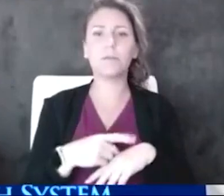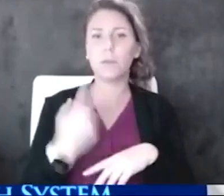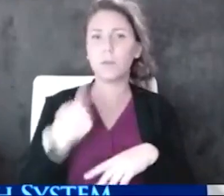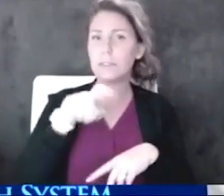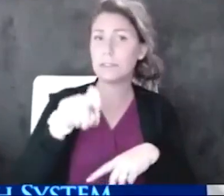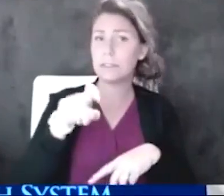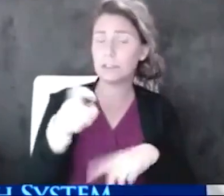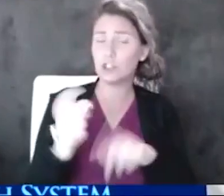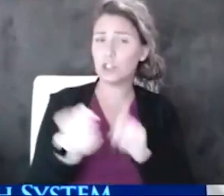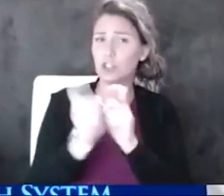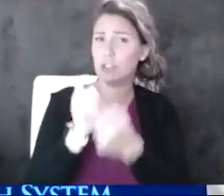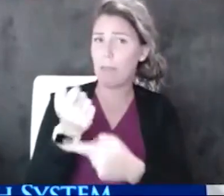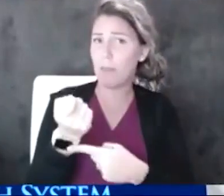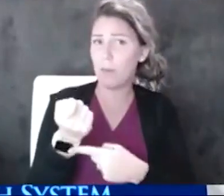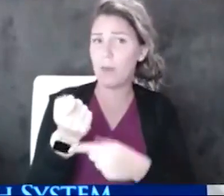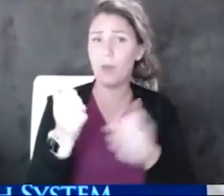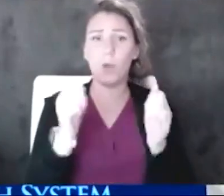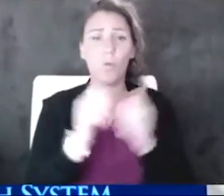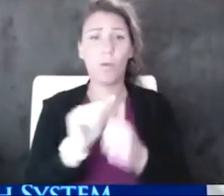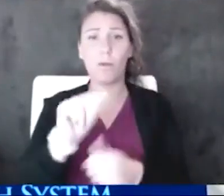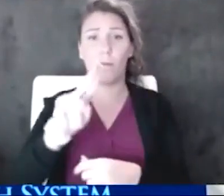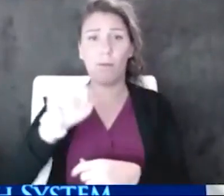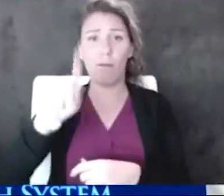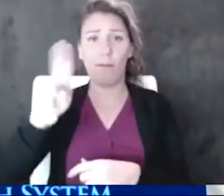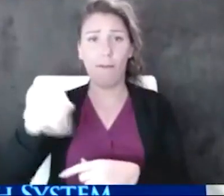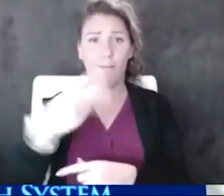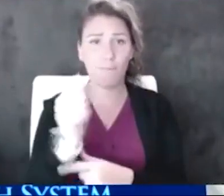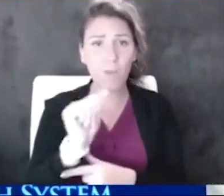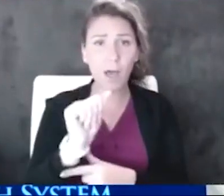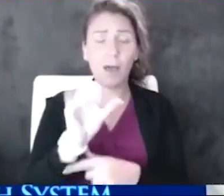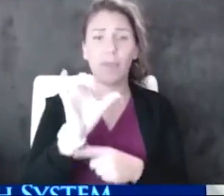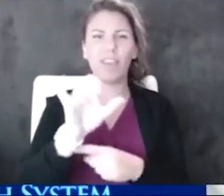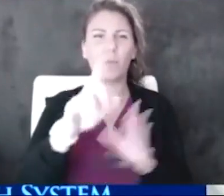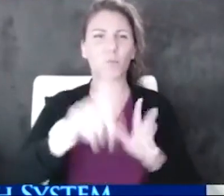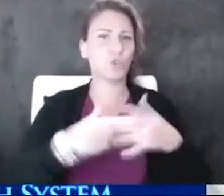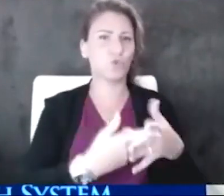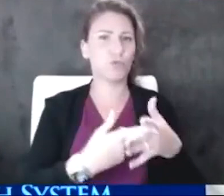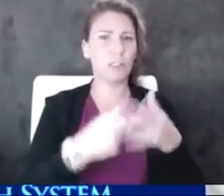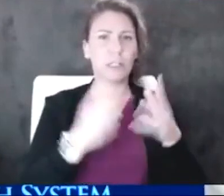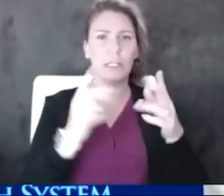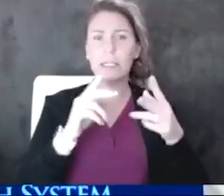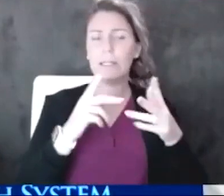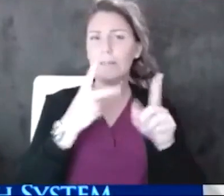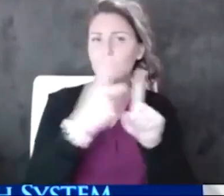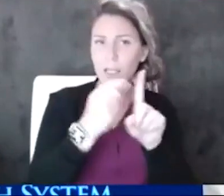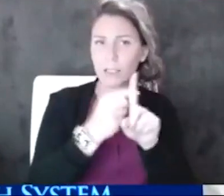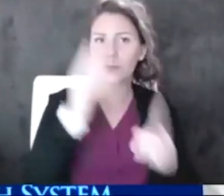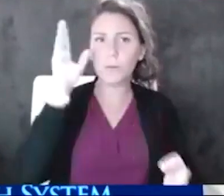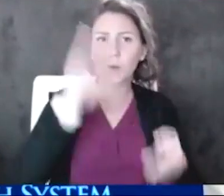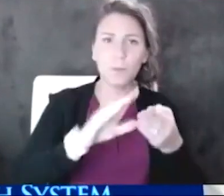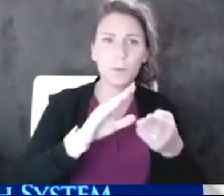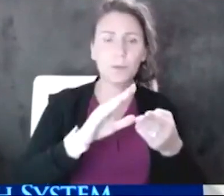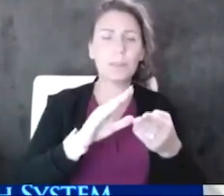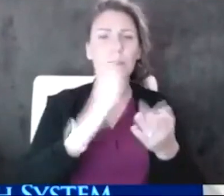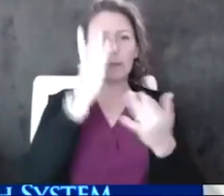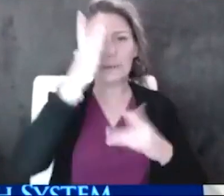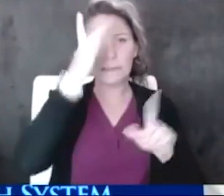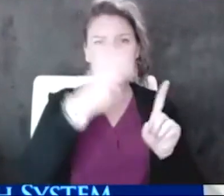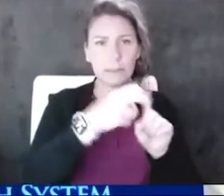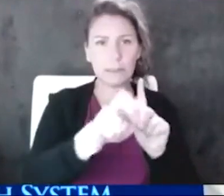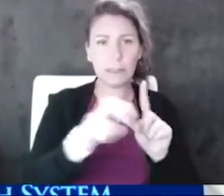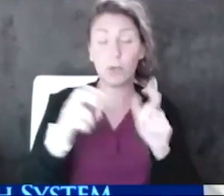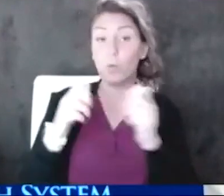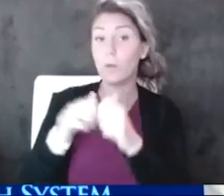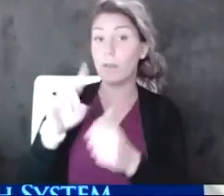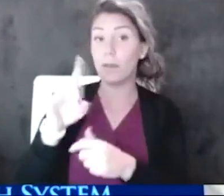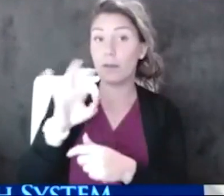With the alpha strain or with the original strain, vaccination helped reduce disease transmission. With the Delta variant, what it really does